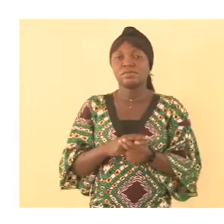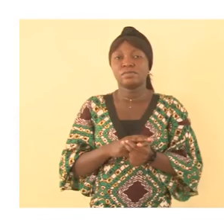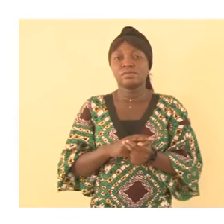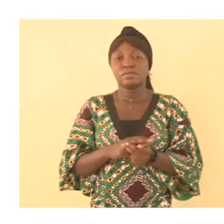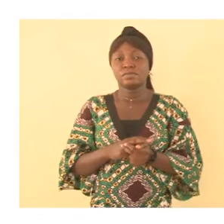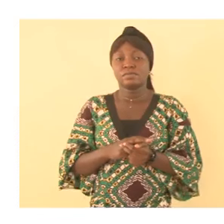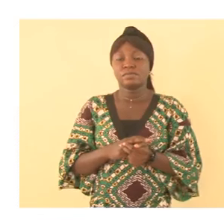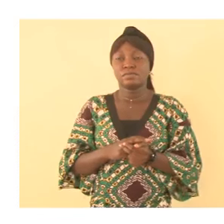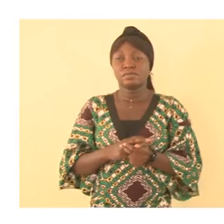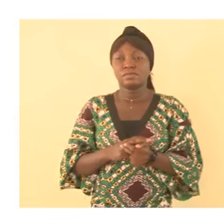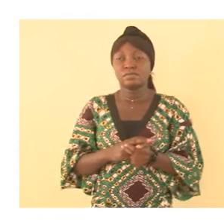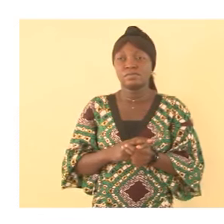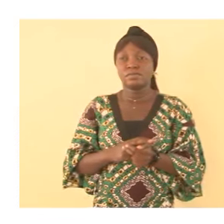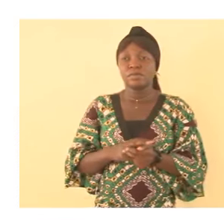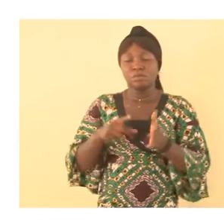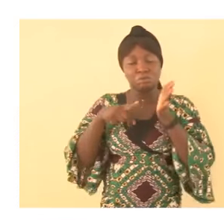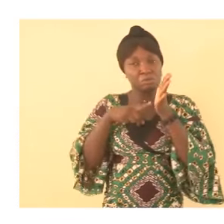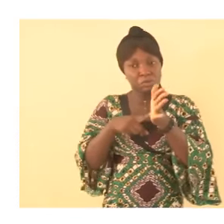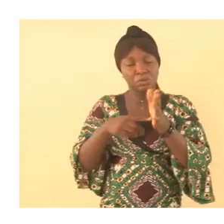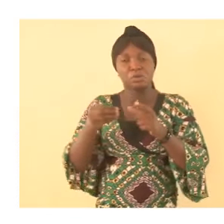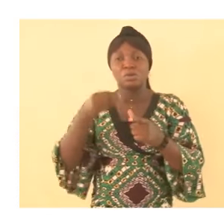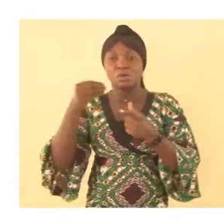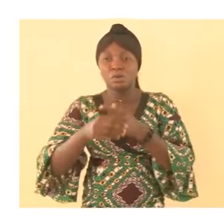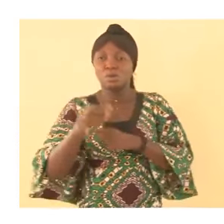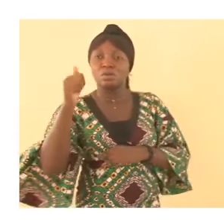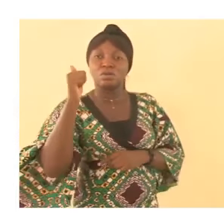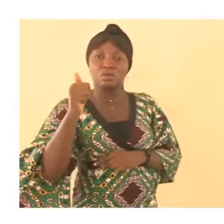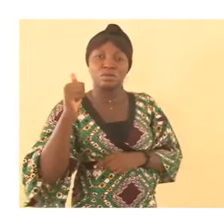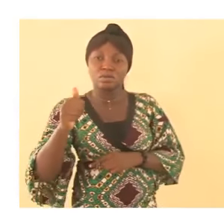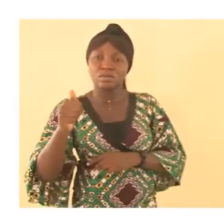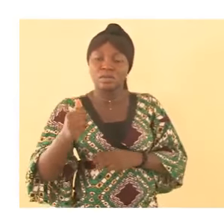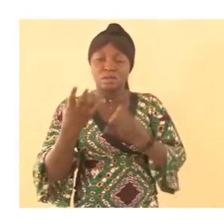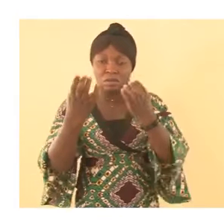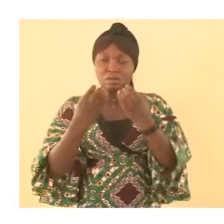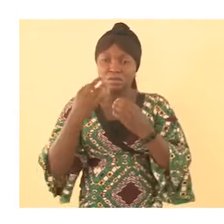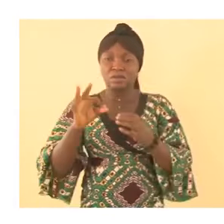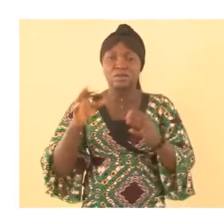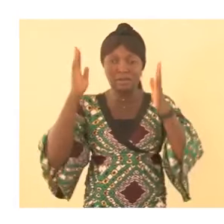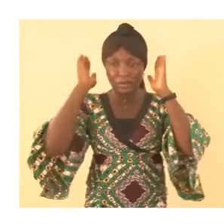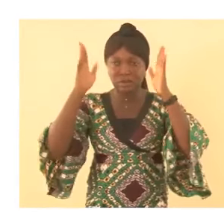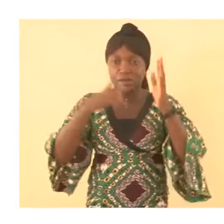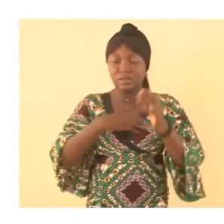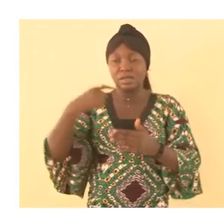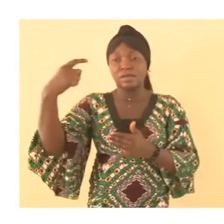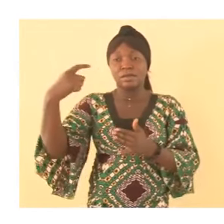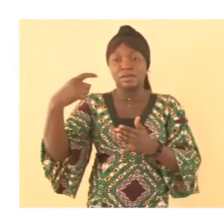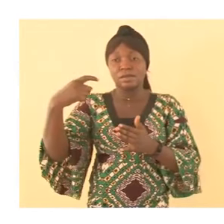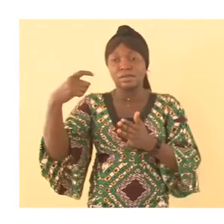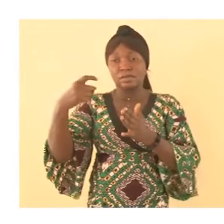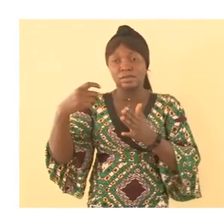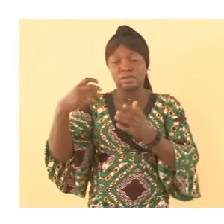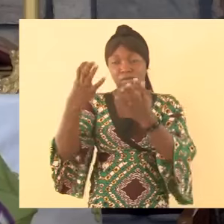vainglory, pomp and showmanship, or self-indulgence seeking of attention and desire